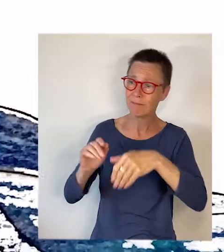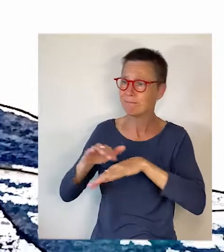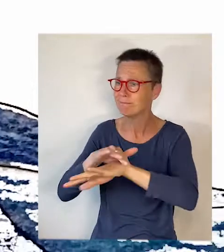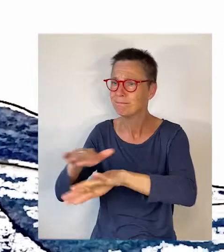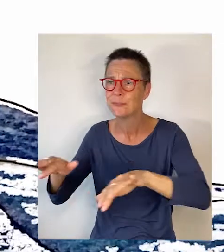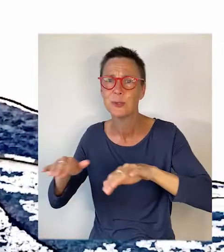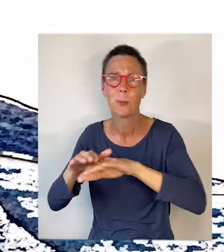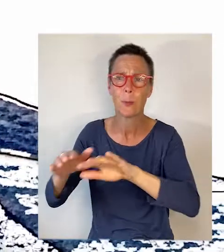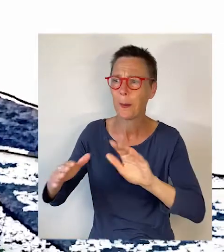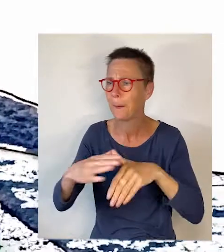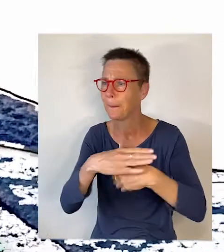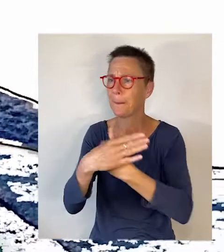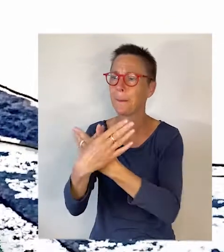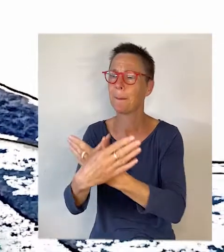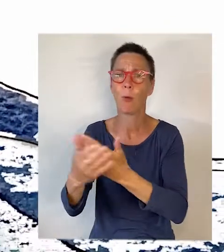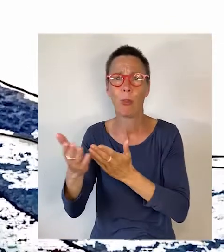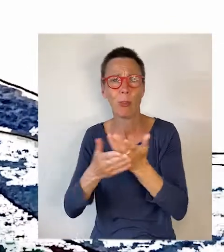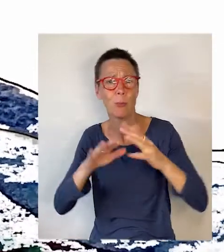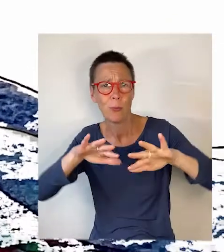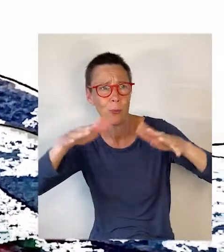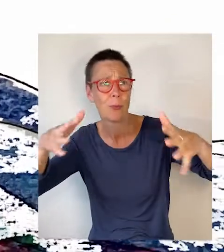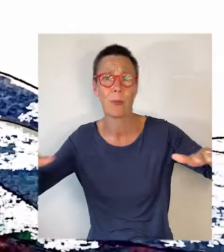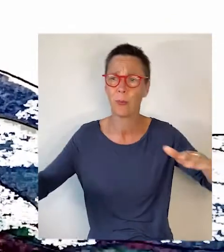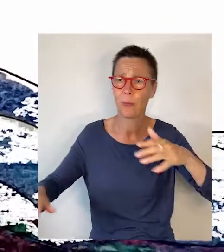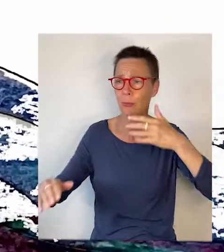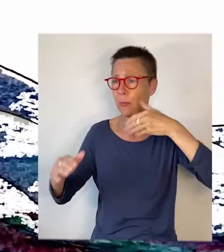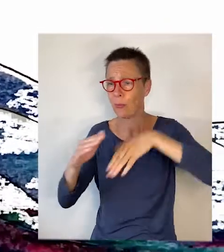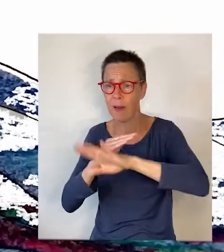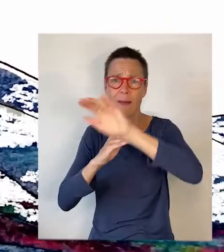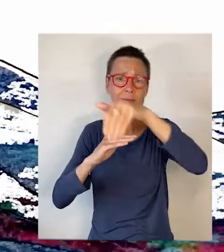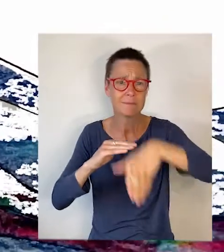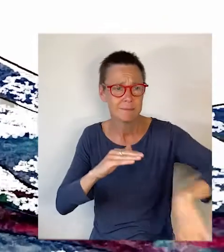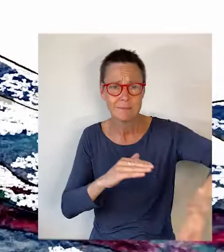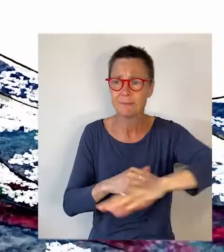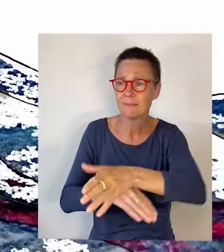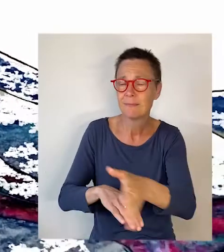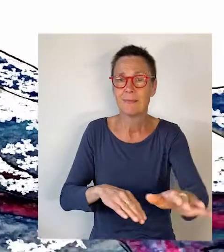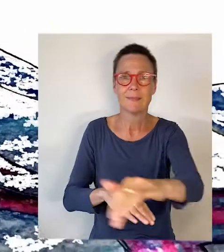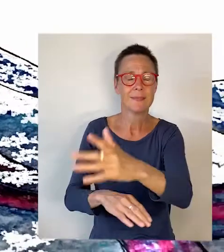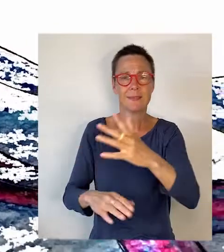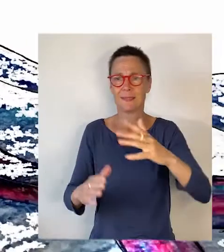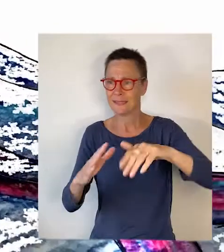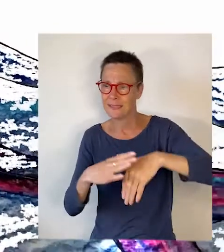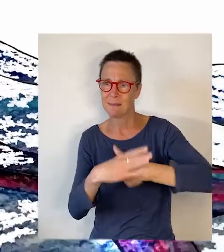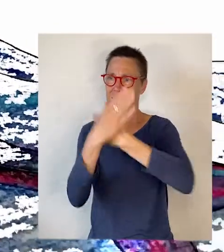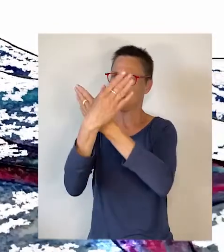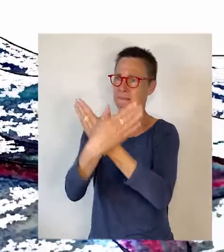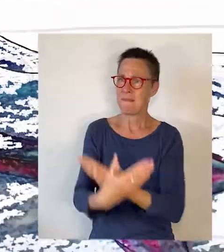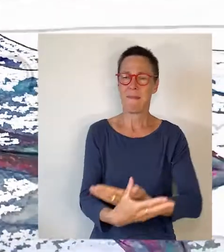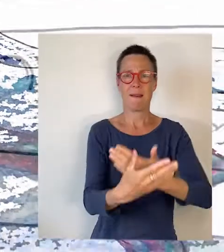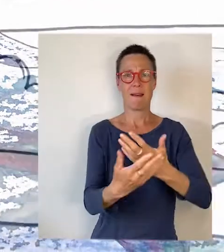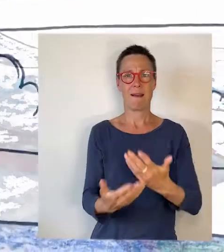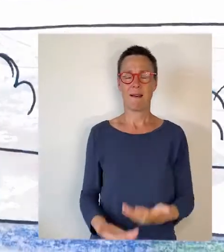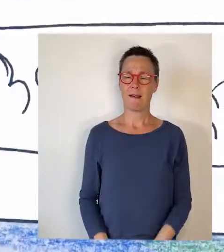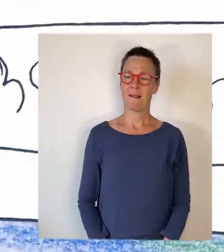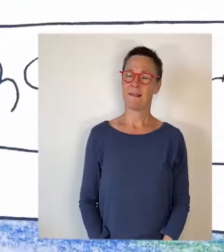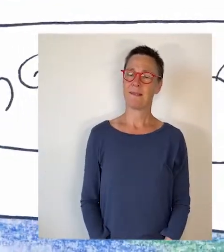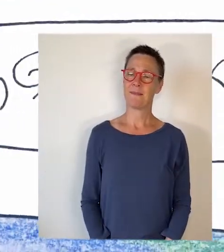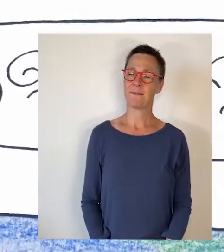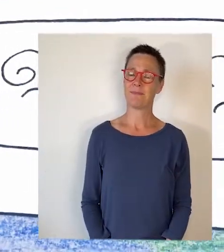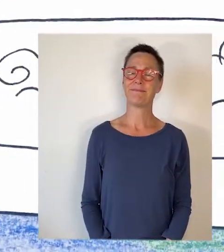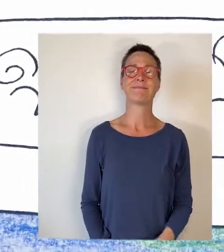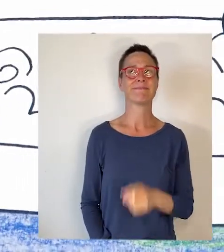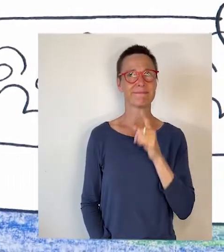swim away. Through the waves she went over and under, then splashing, crashing her way through the